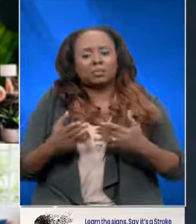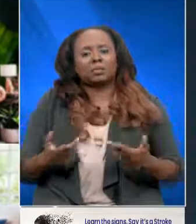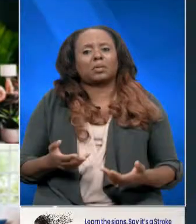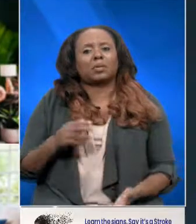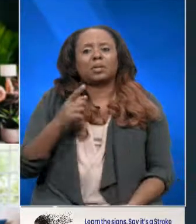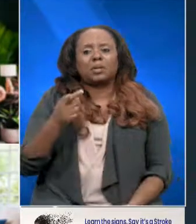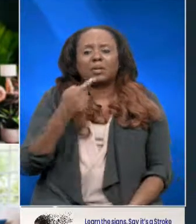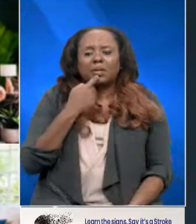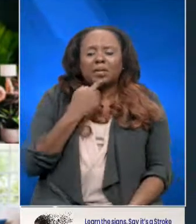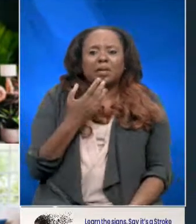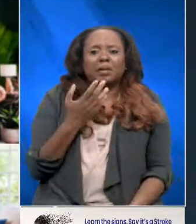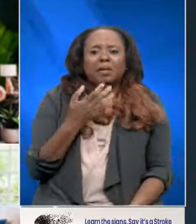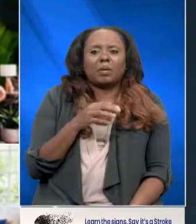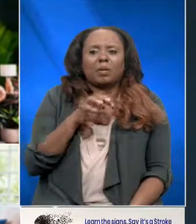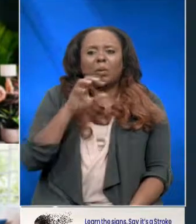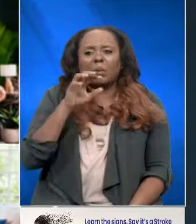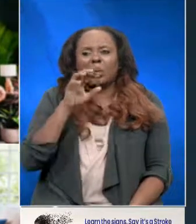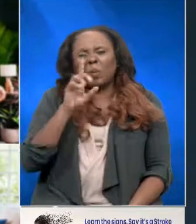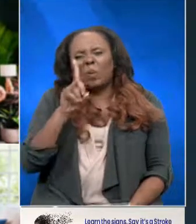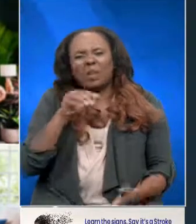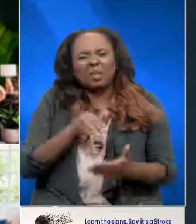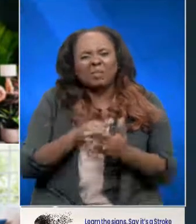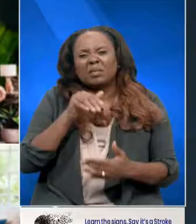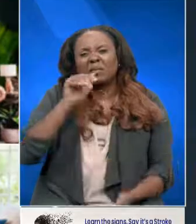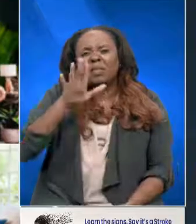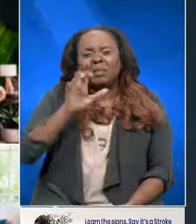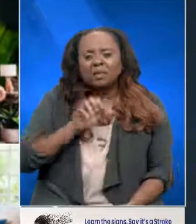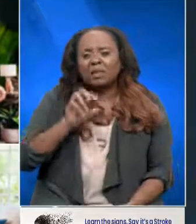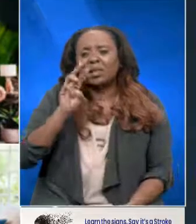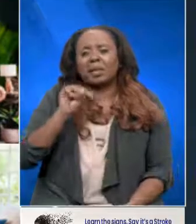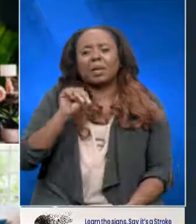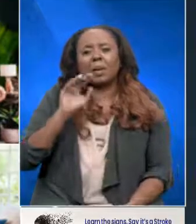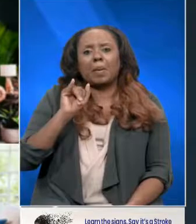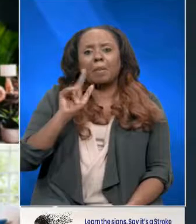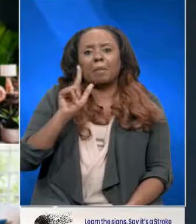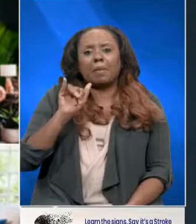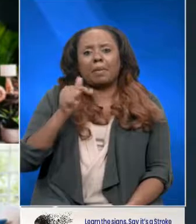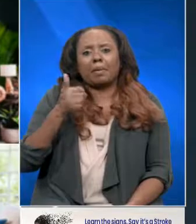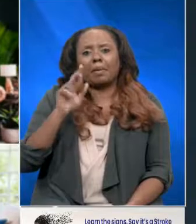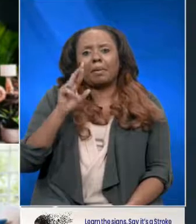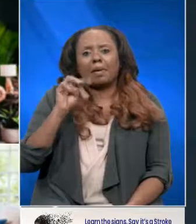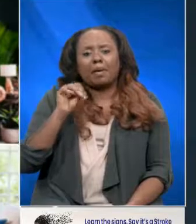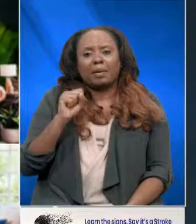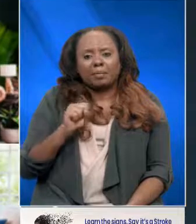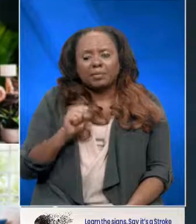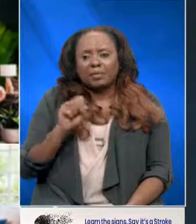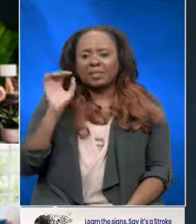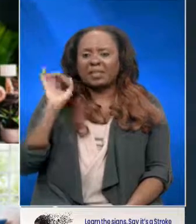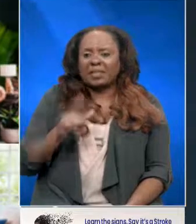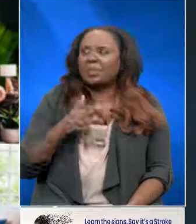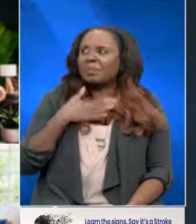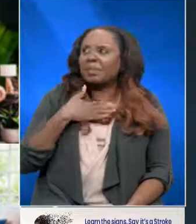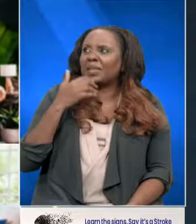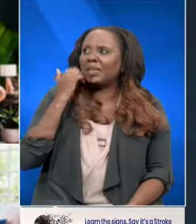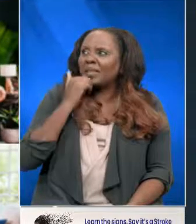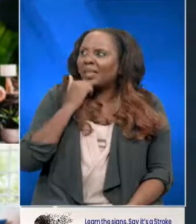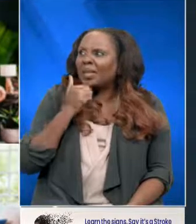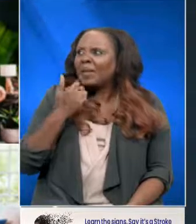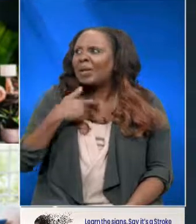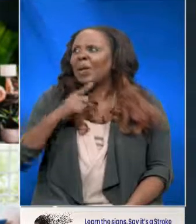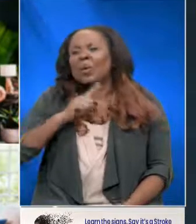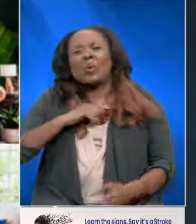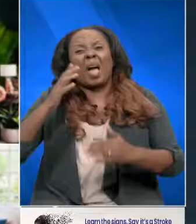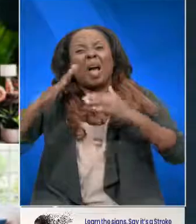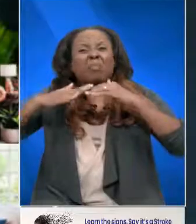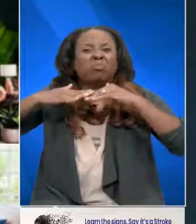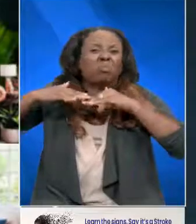me 1,500 milligrams of sodium is my daily, we go over this